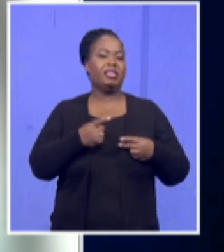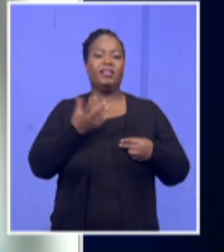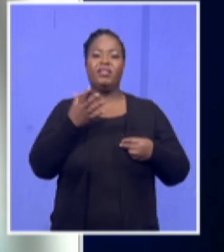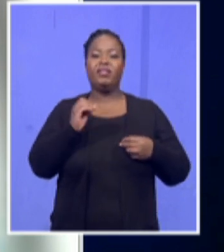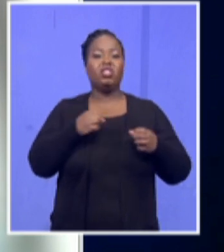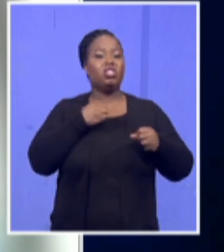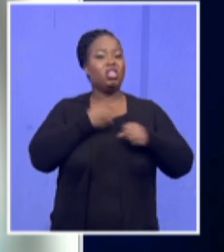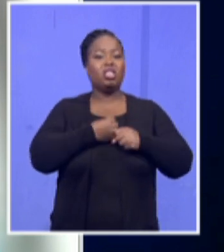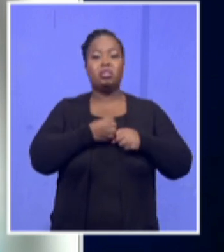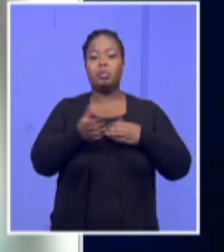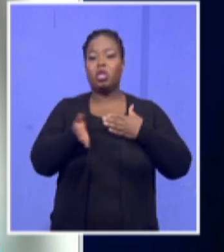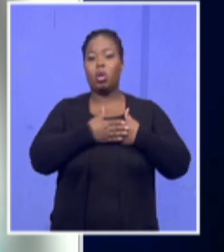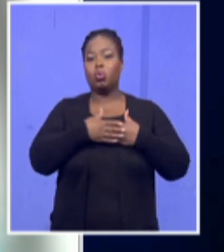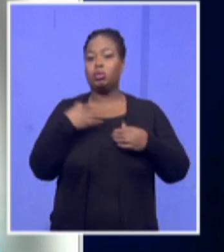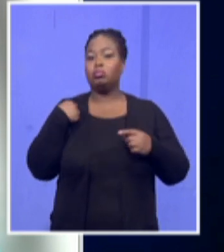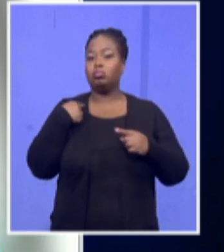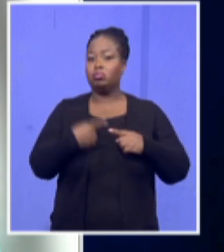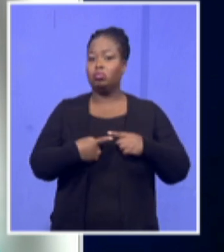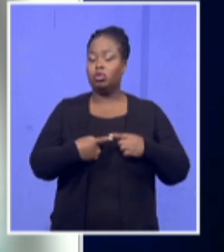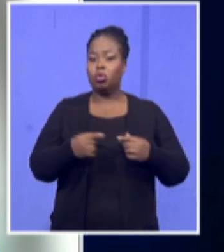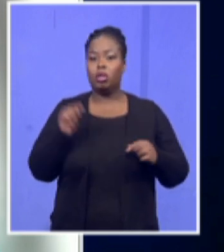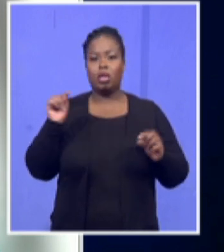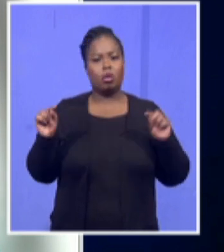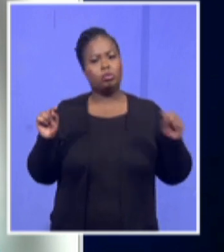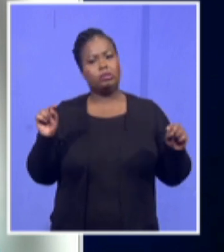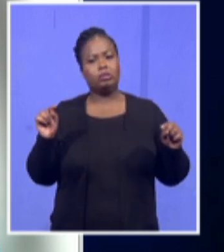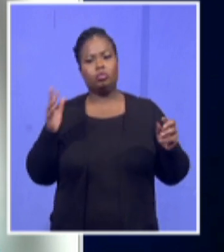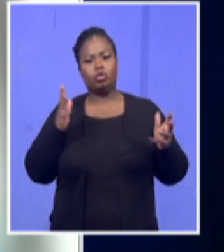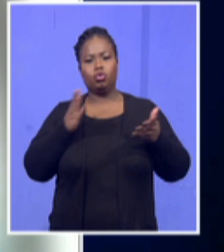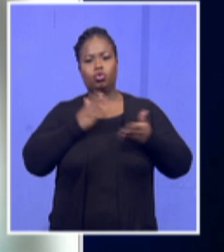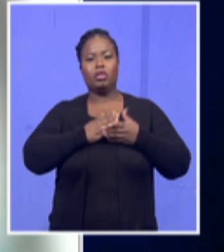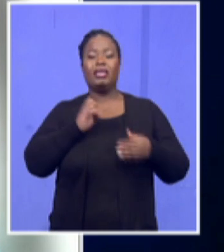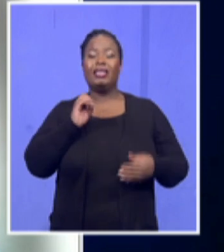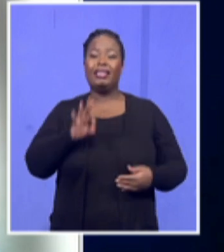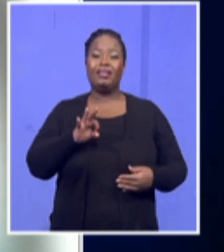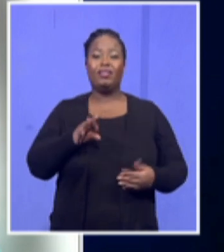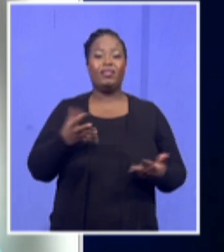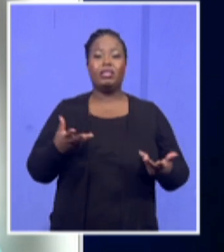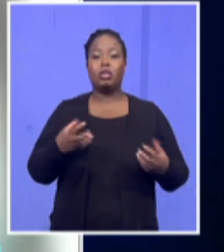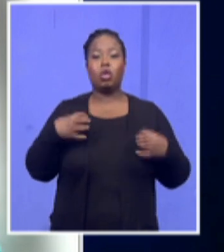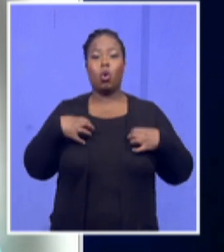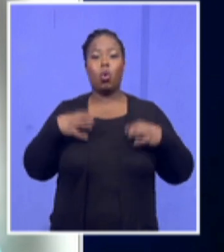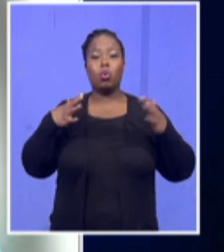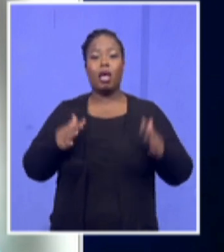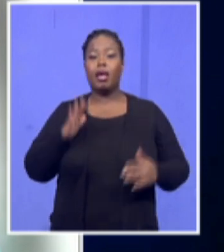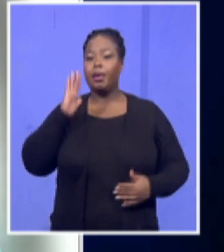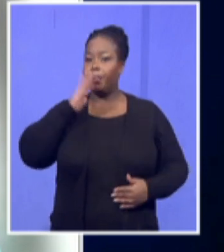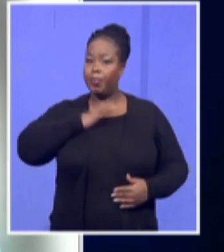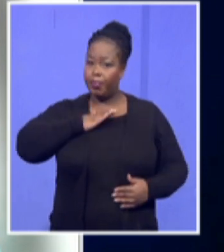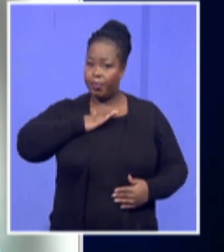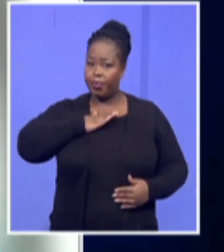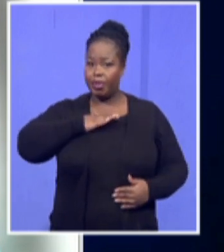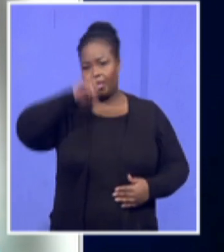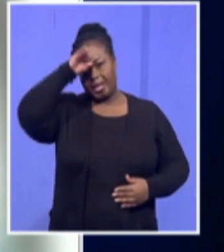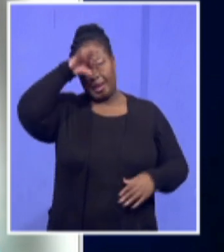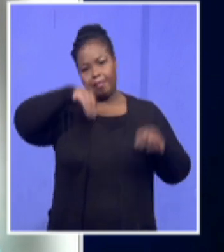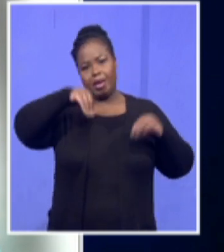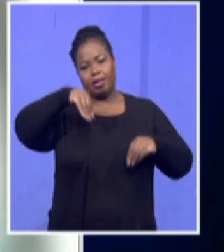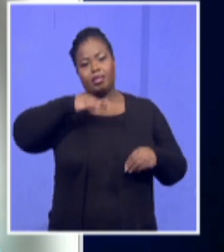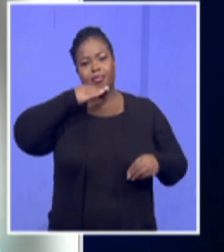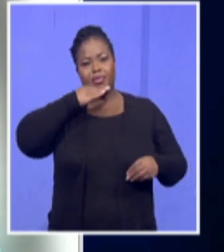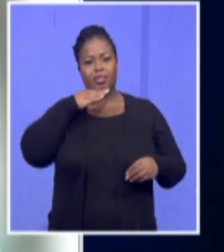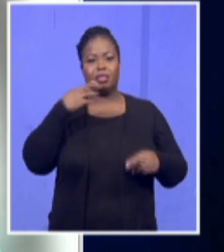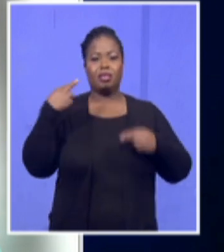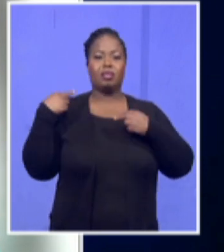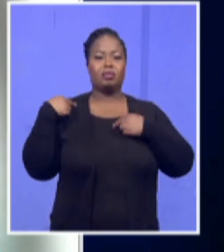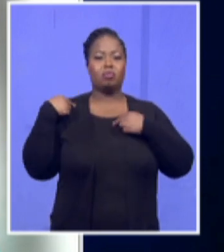years. Now, in those instances where it is a derelict or ownerless mine, the state actually takes